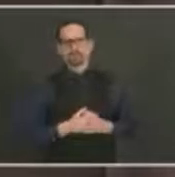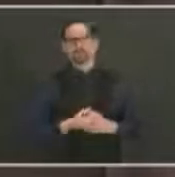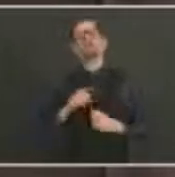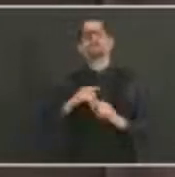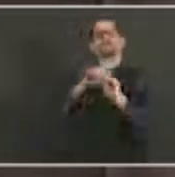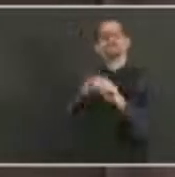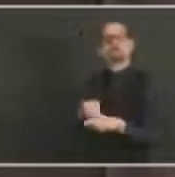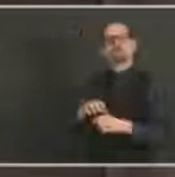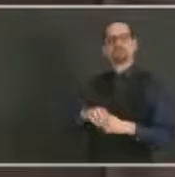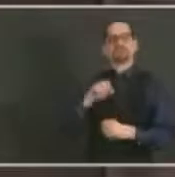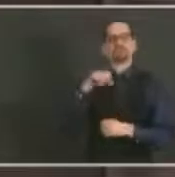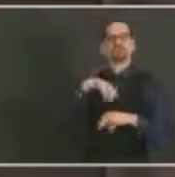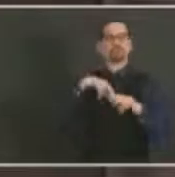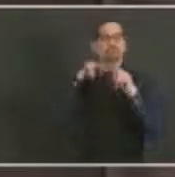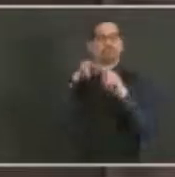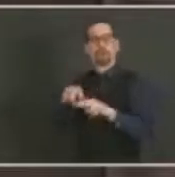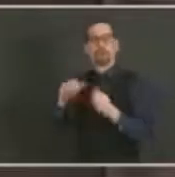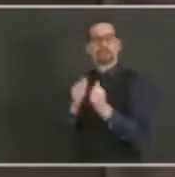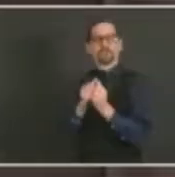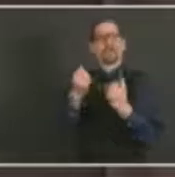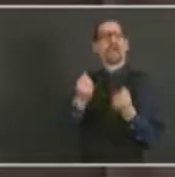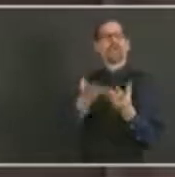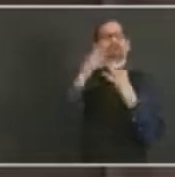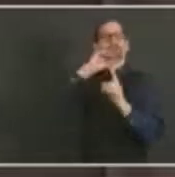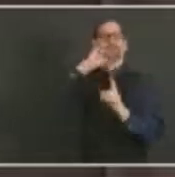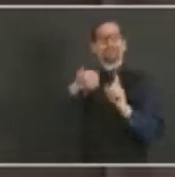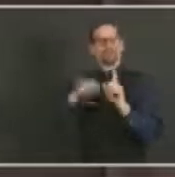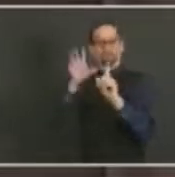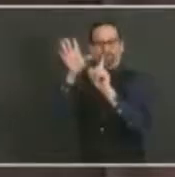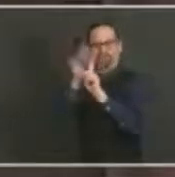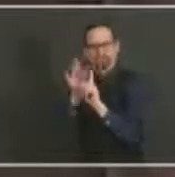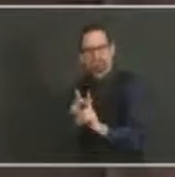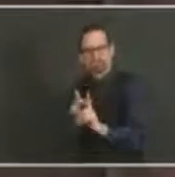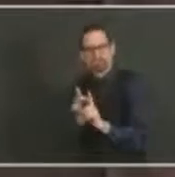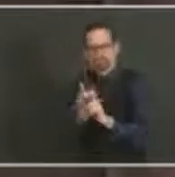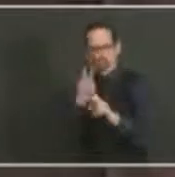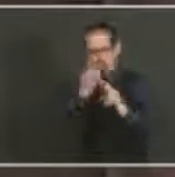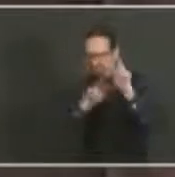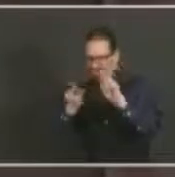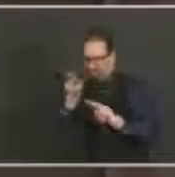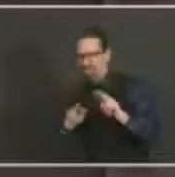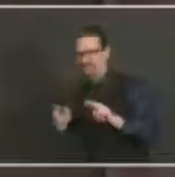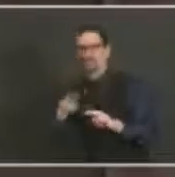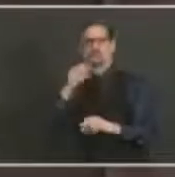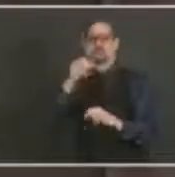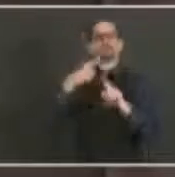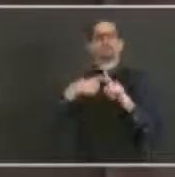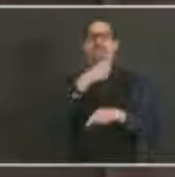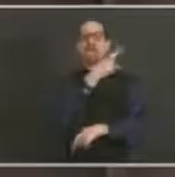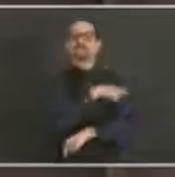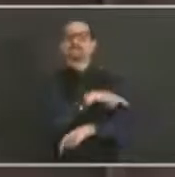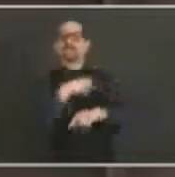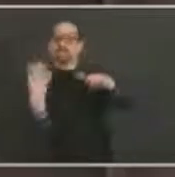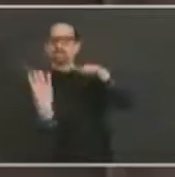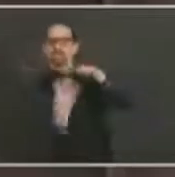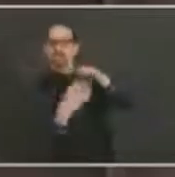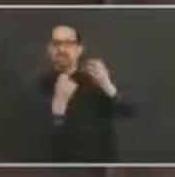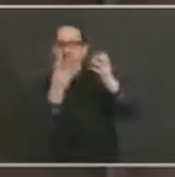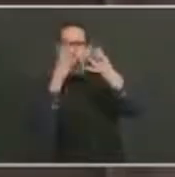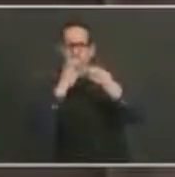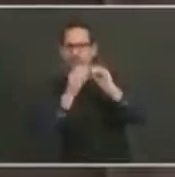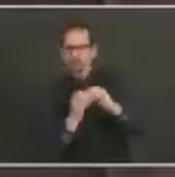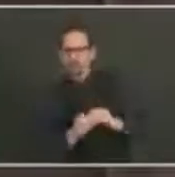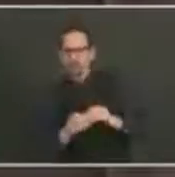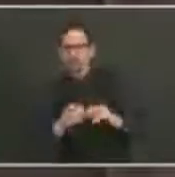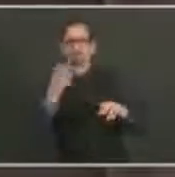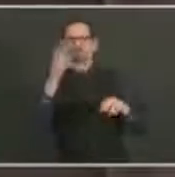our percent positive, our hospitalizations, and our overall outbreak response will show. If